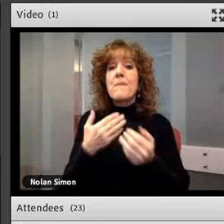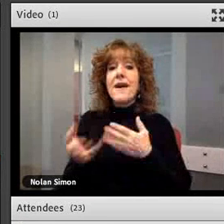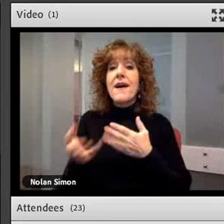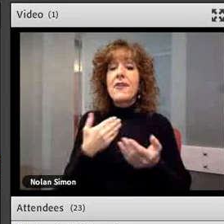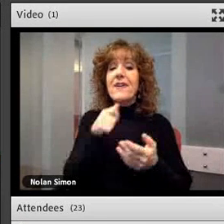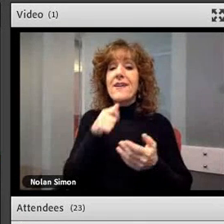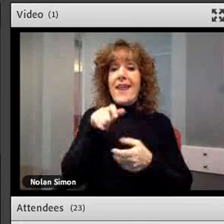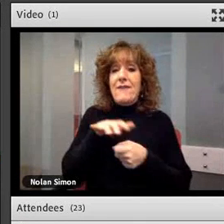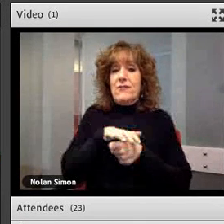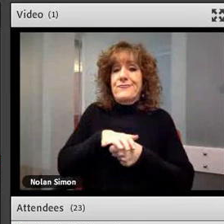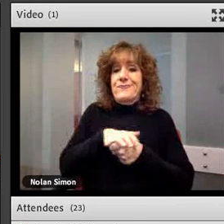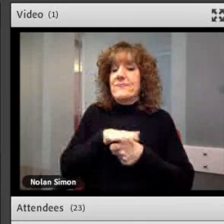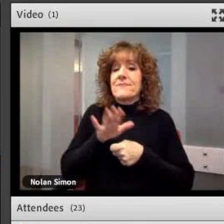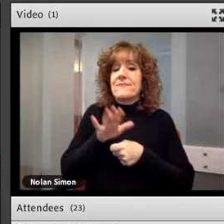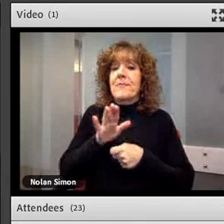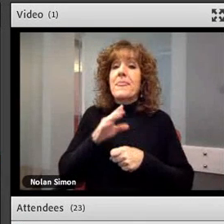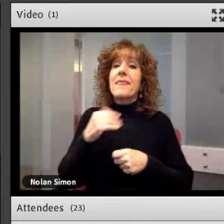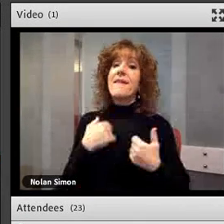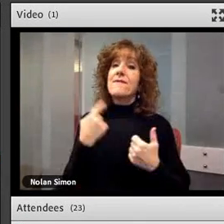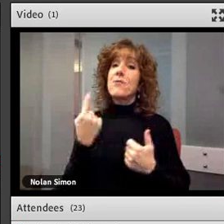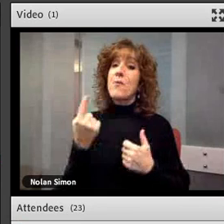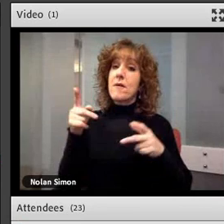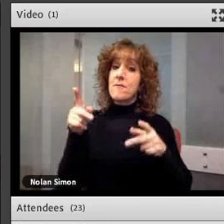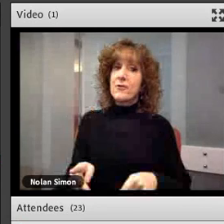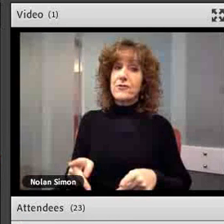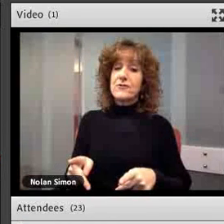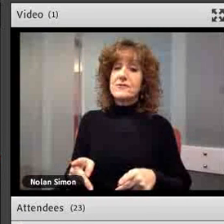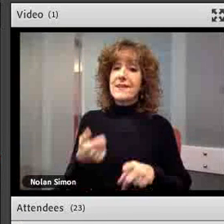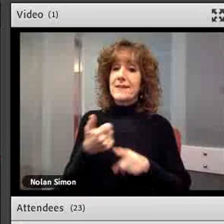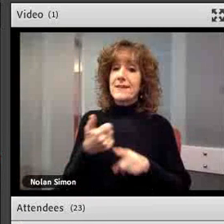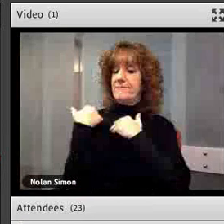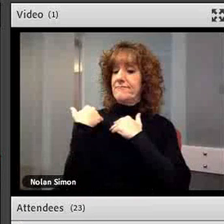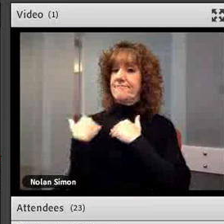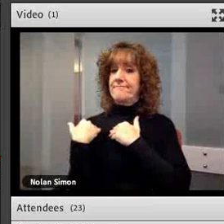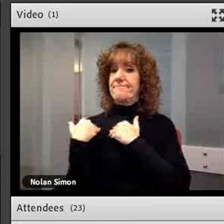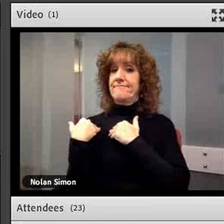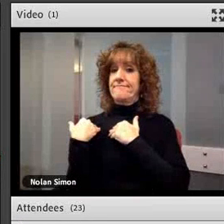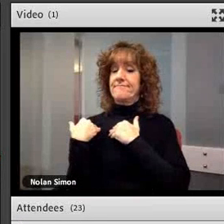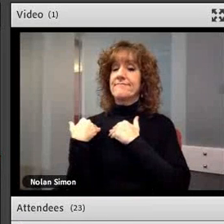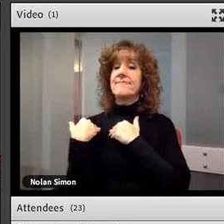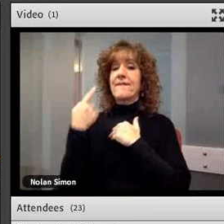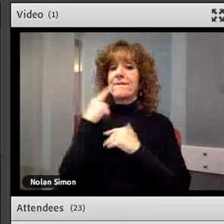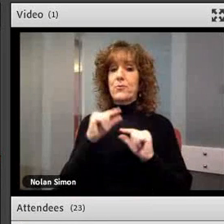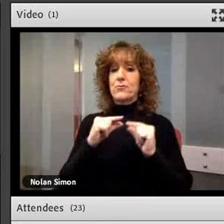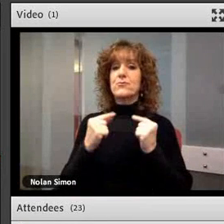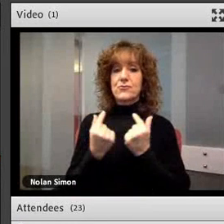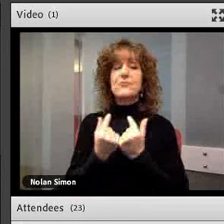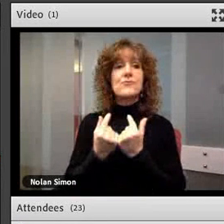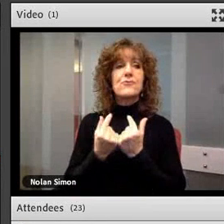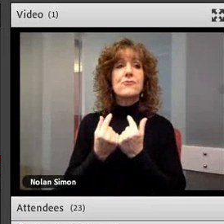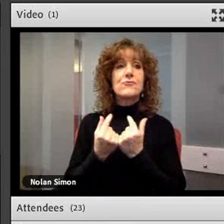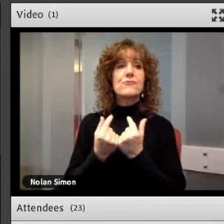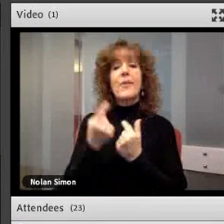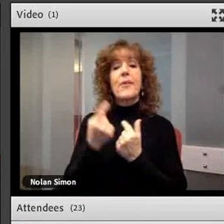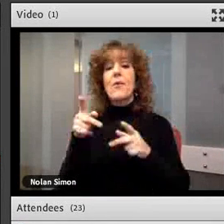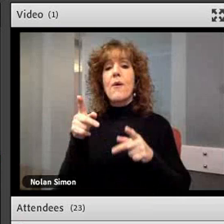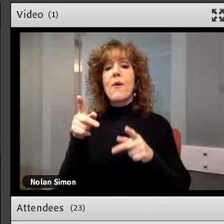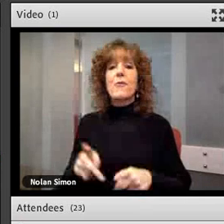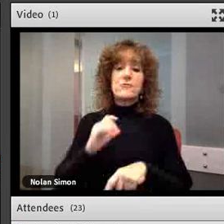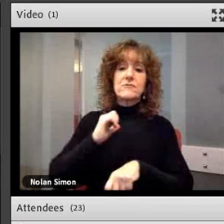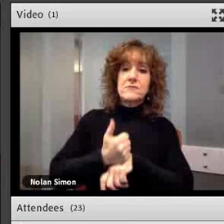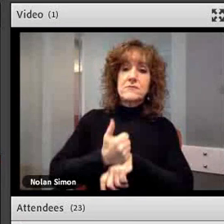all you need to do is have one person take responsibility for the group as far as, getting the